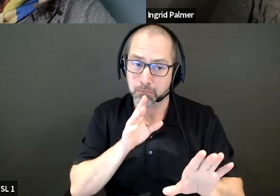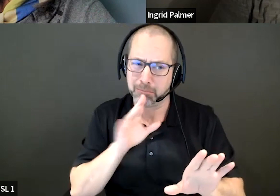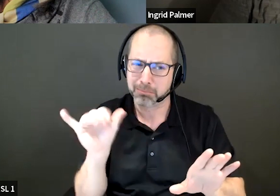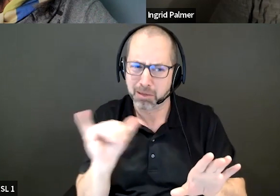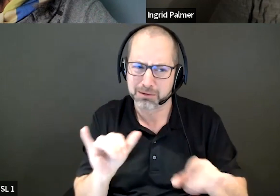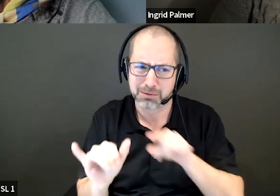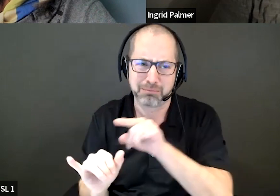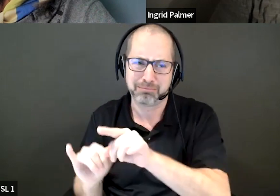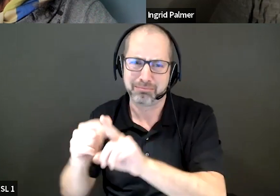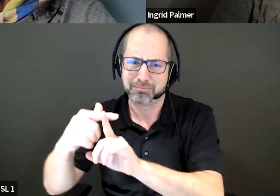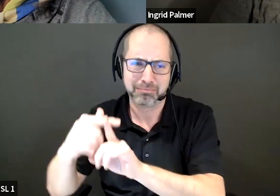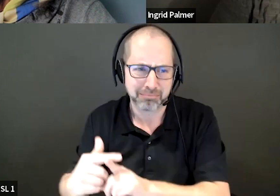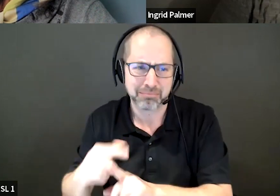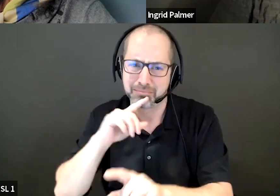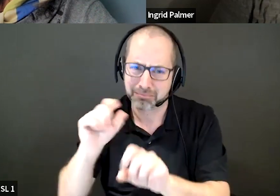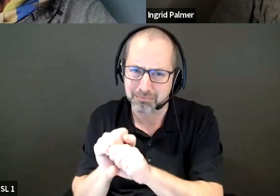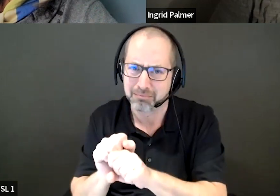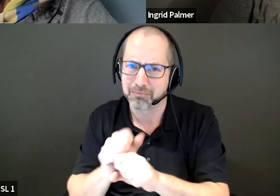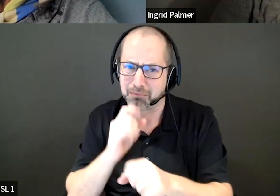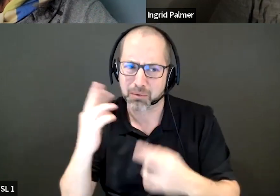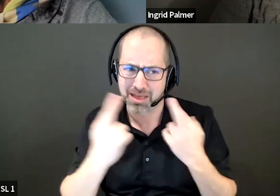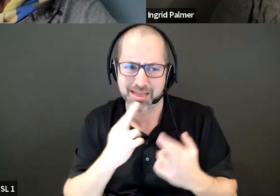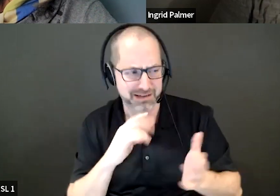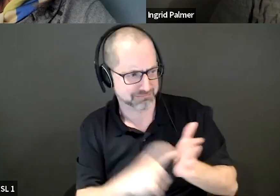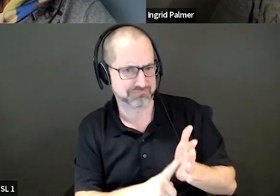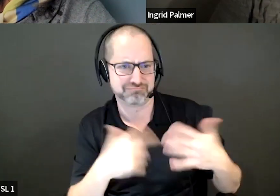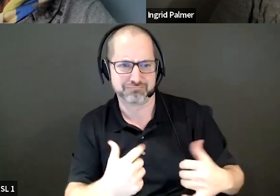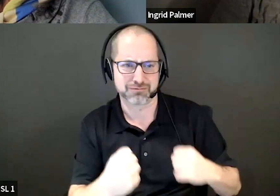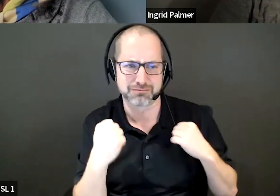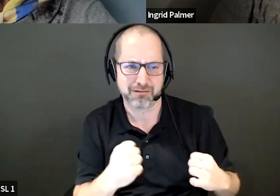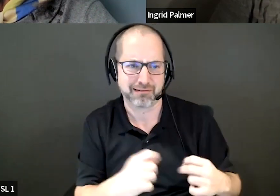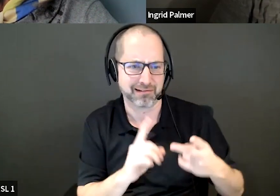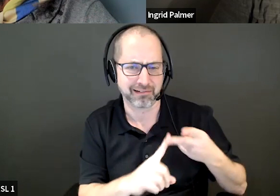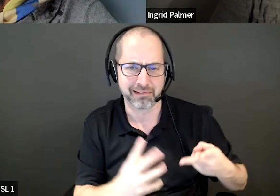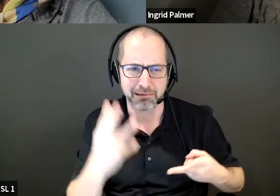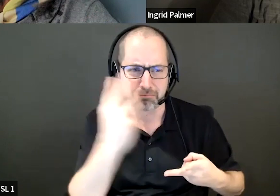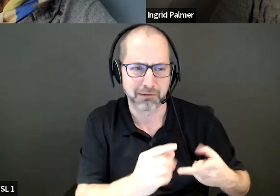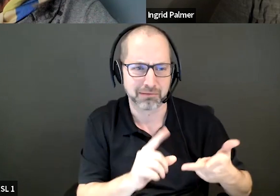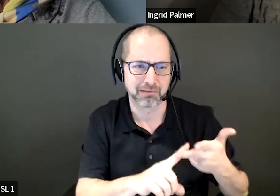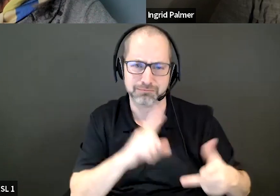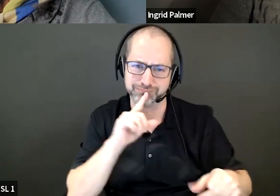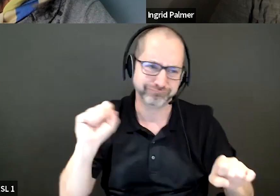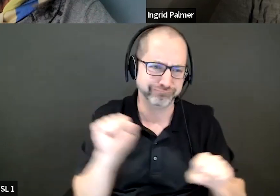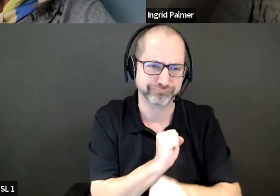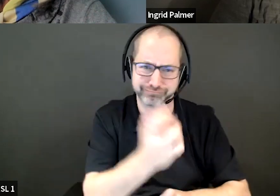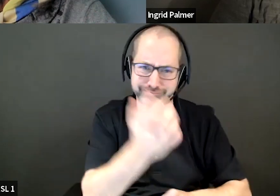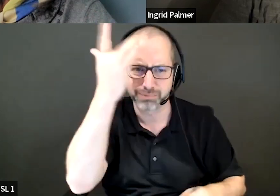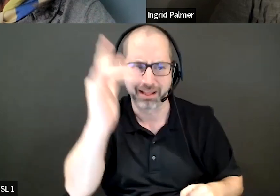about our undeniable strength, our beauty, and our downright brilliance.